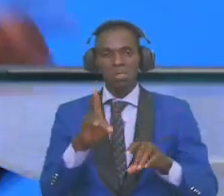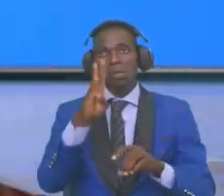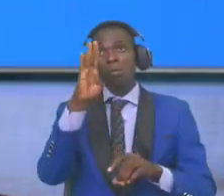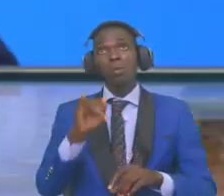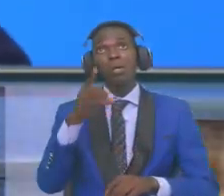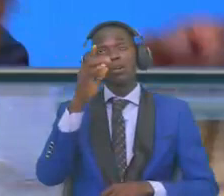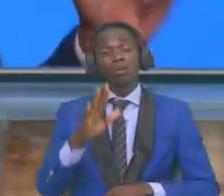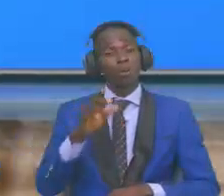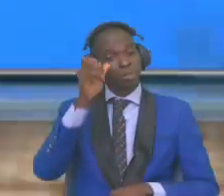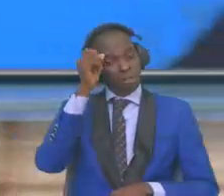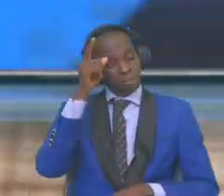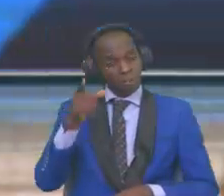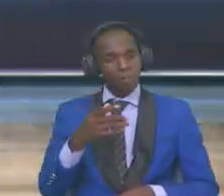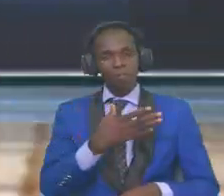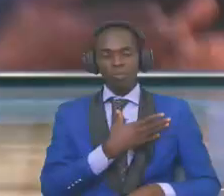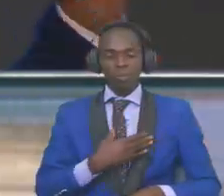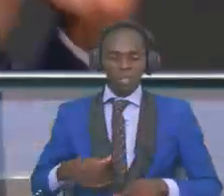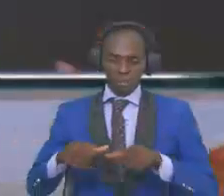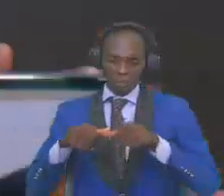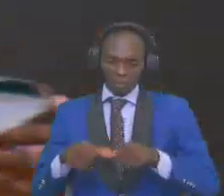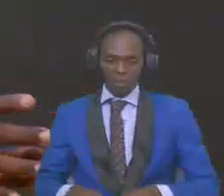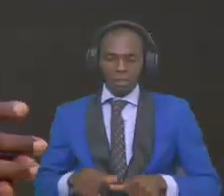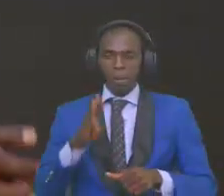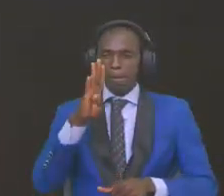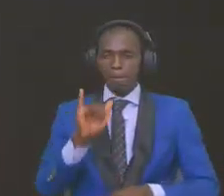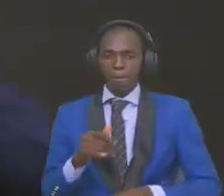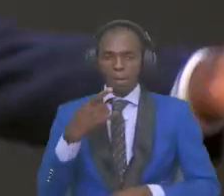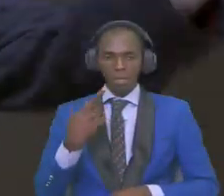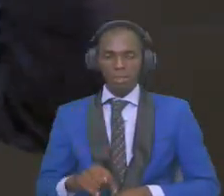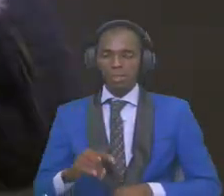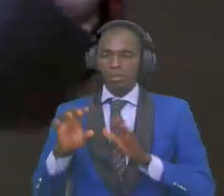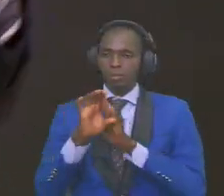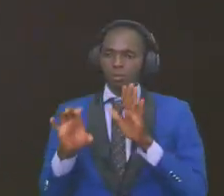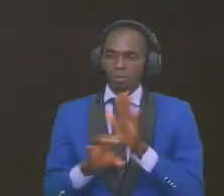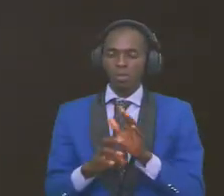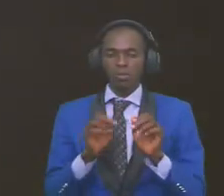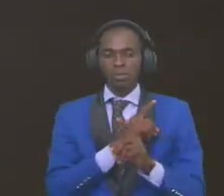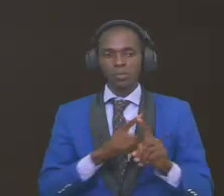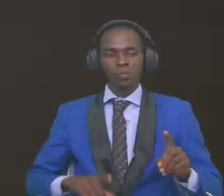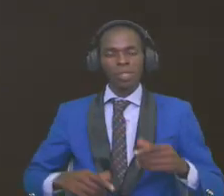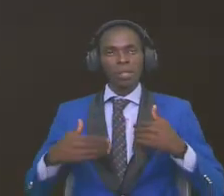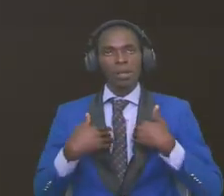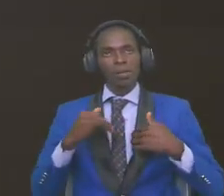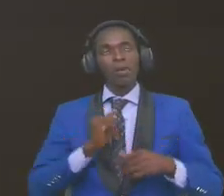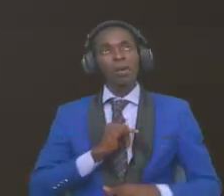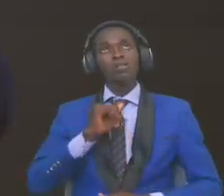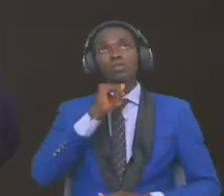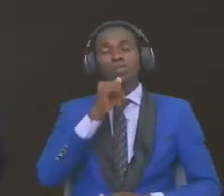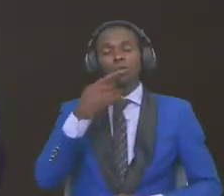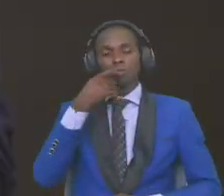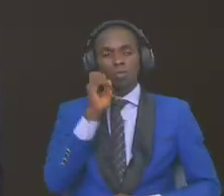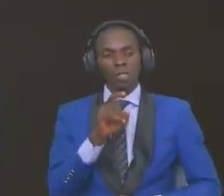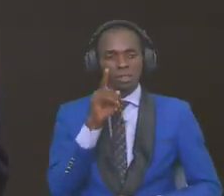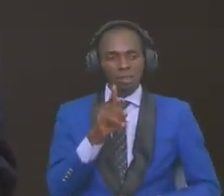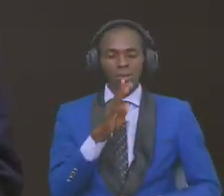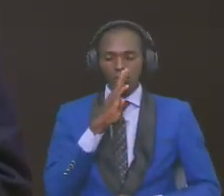and stay with and stay by the commandment of the Lord. Have not I commanded thee? Be